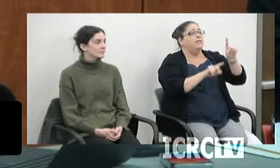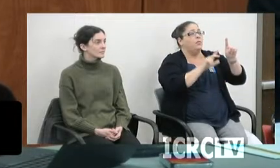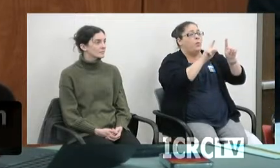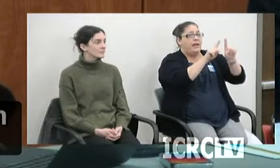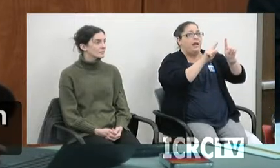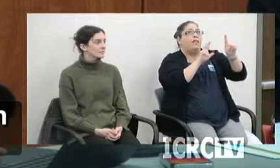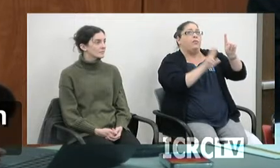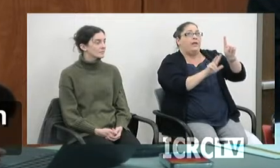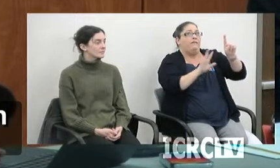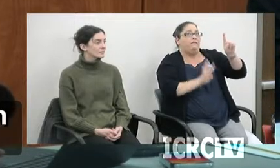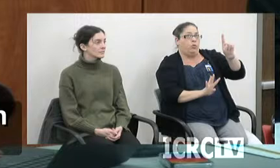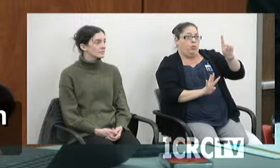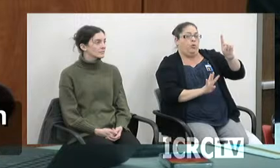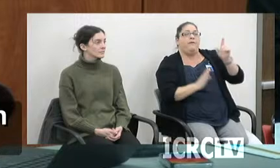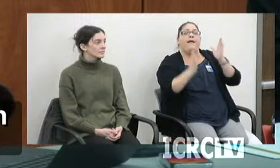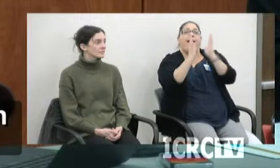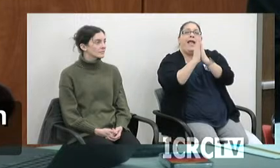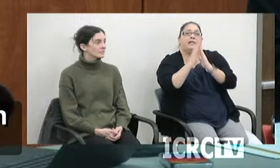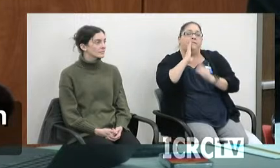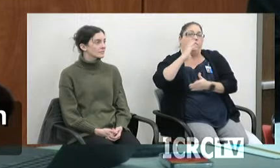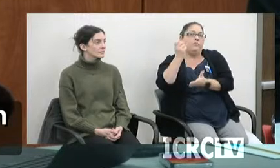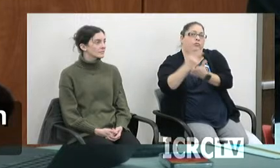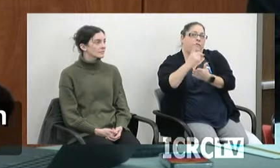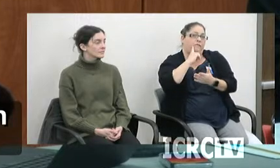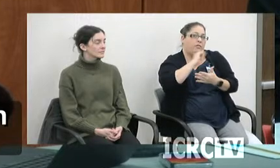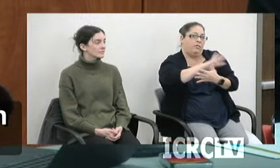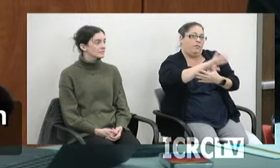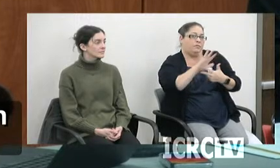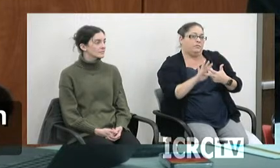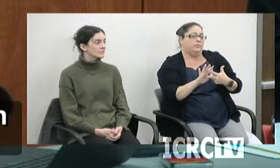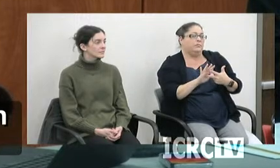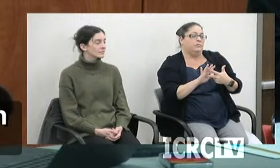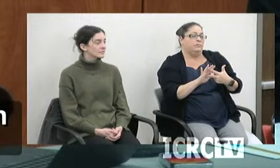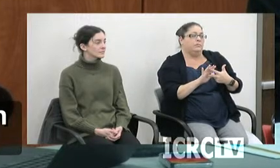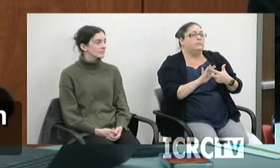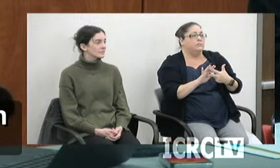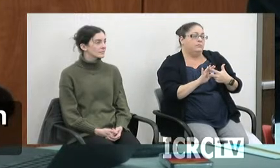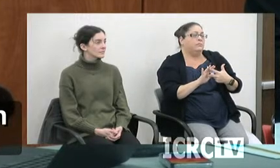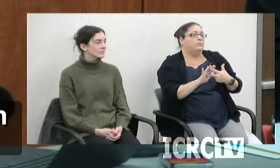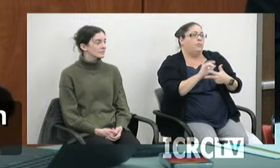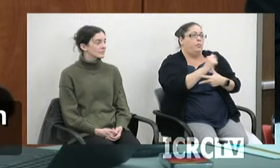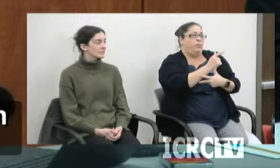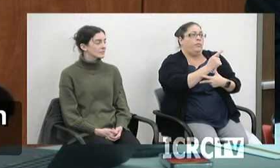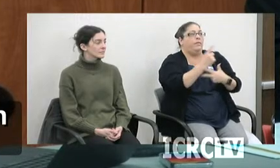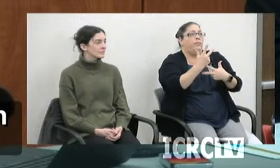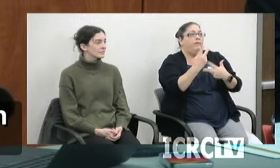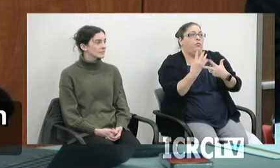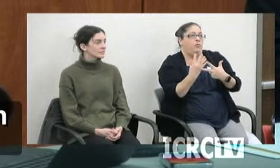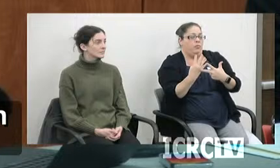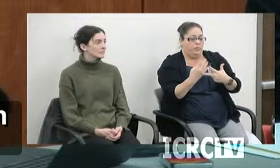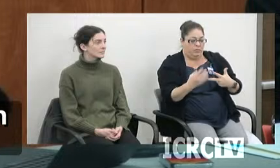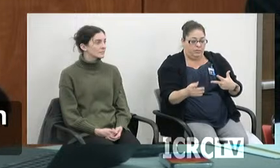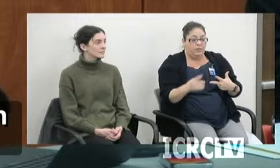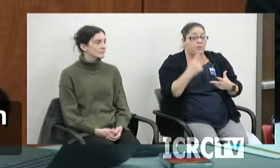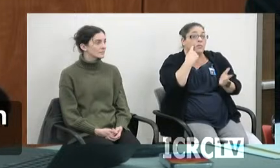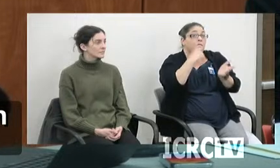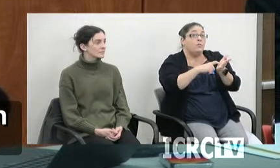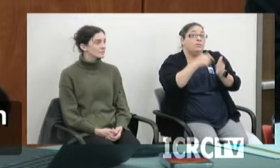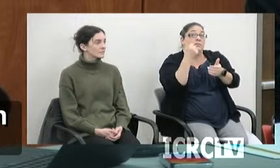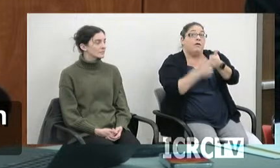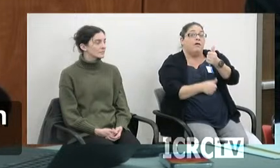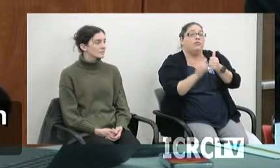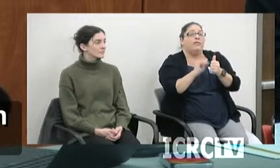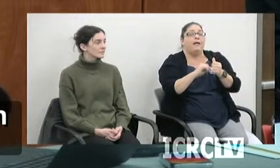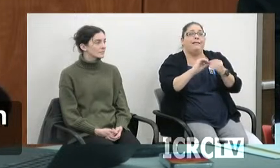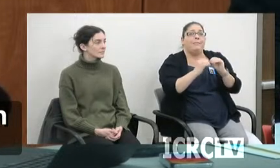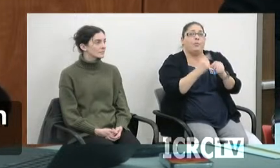4, asking for your approval of those 3 items. Also noting that under